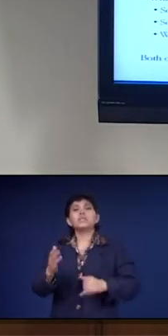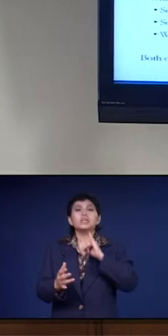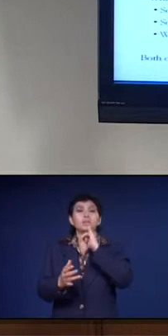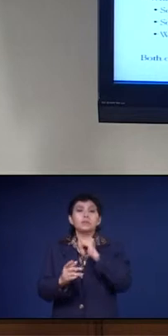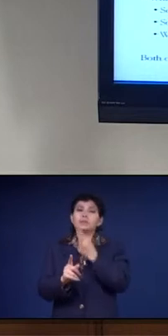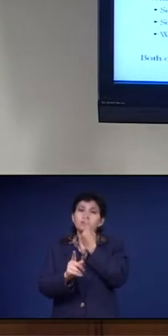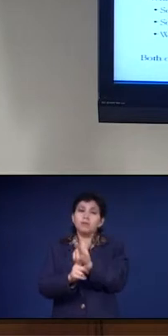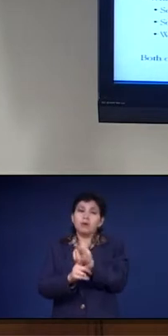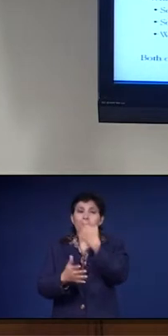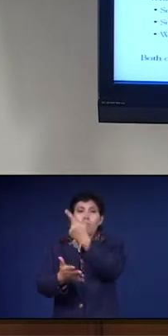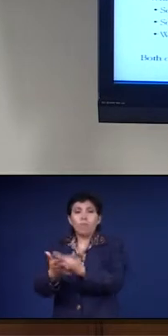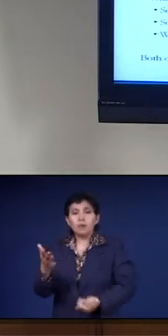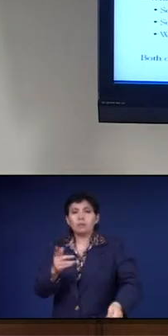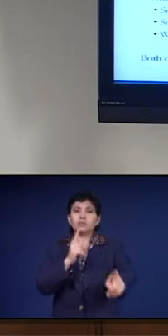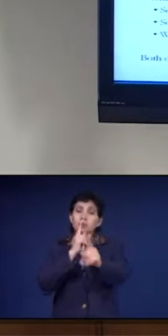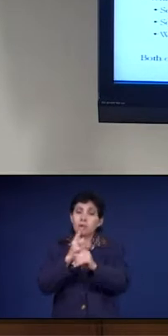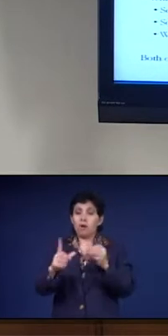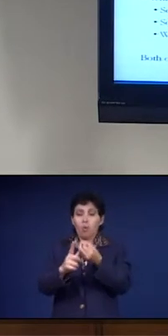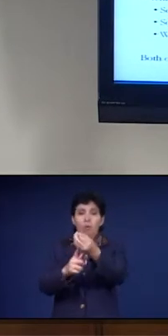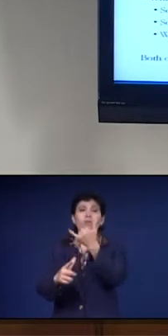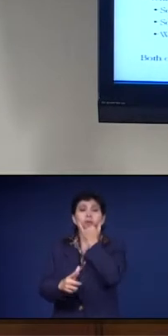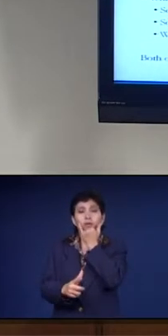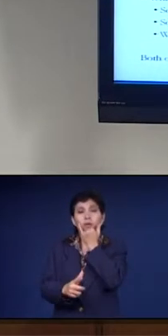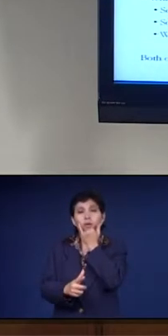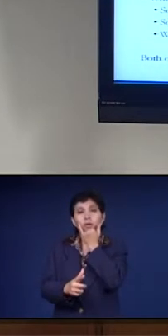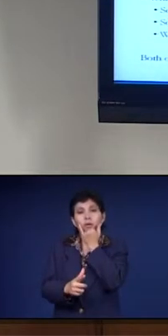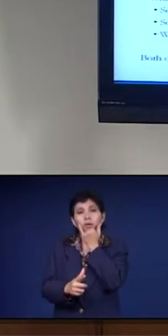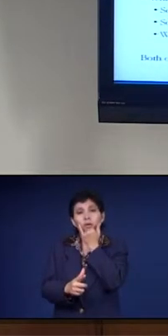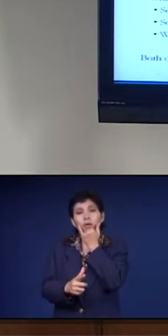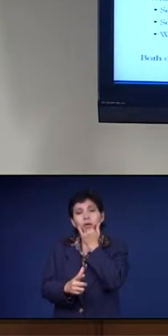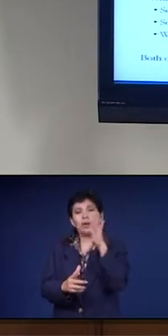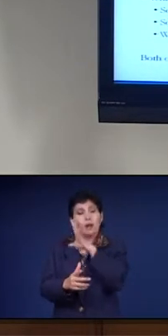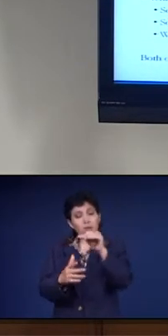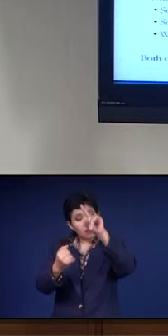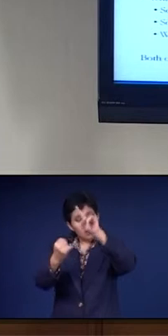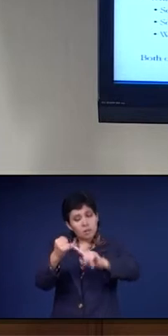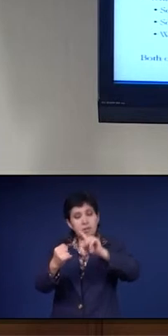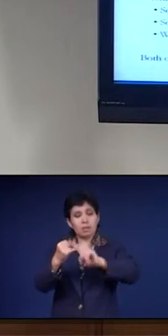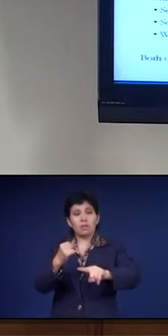is, what is right? There's no right or wrong sometimes. And at the